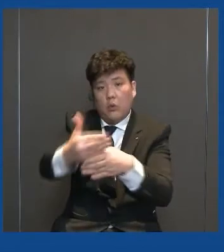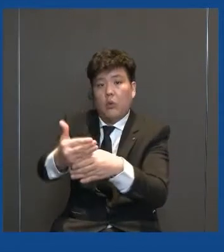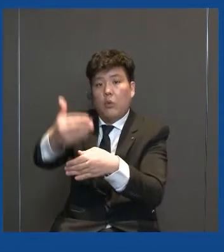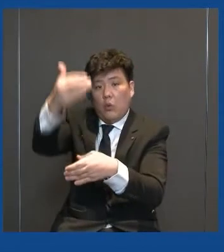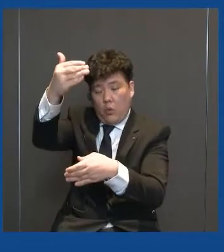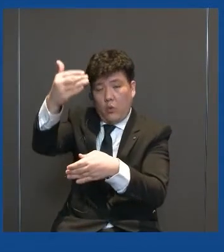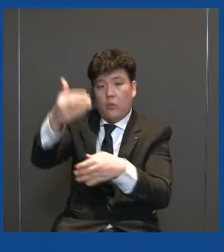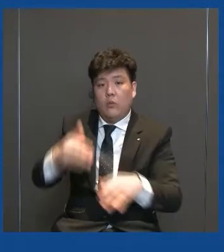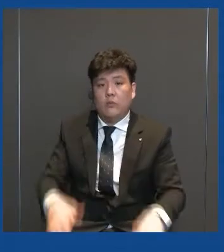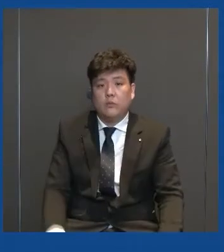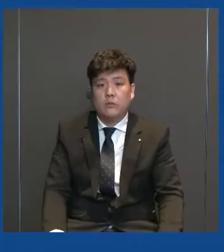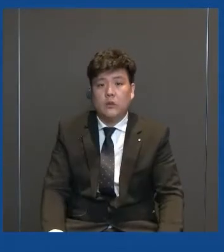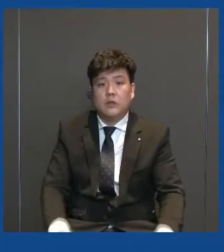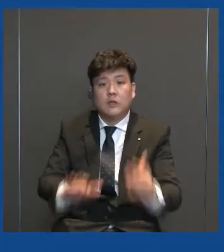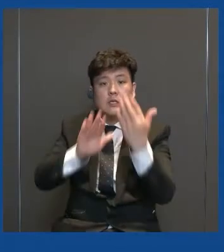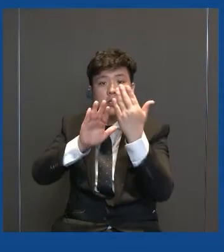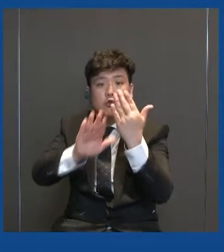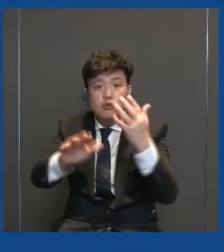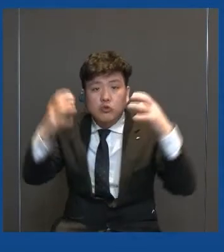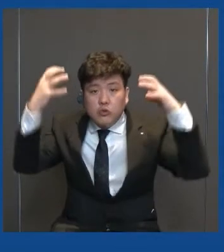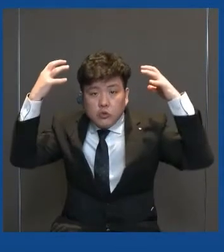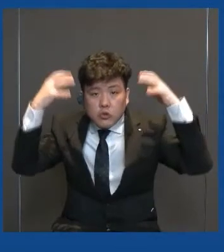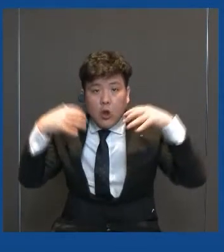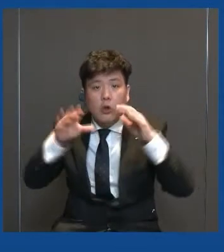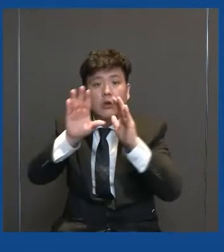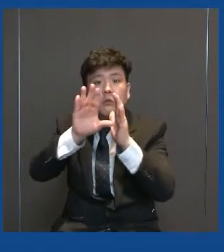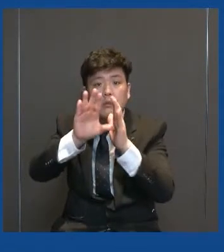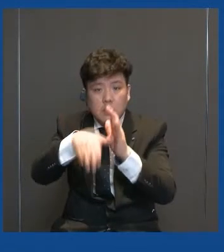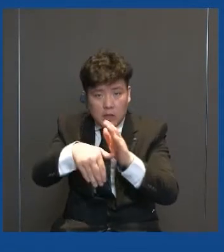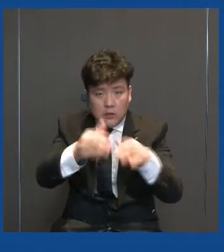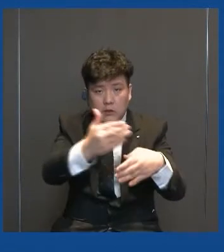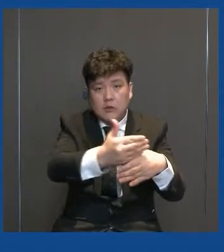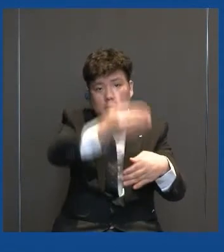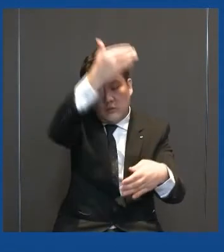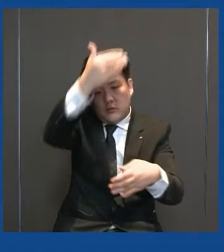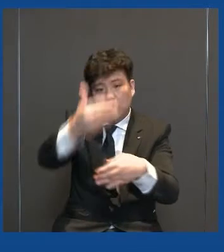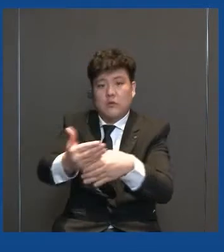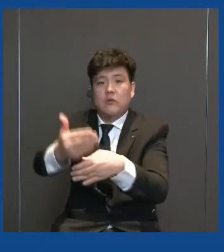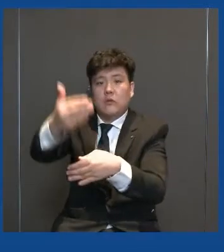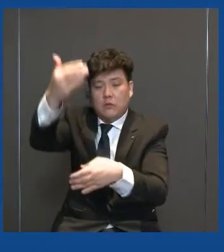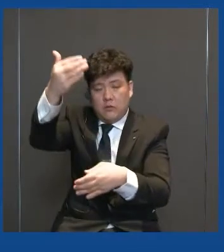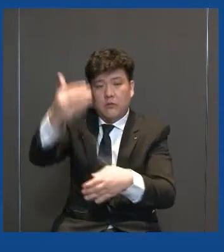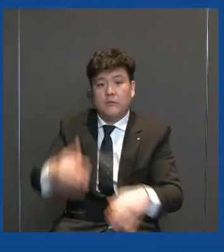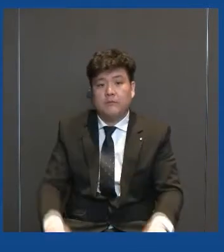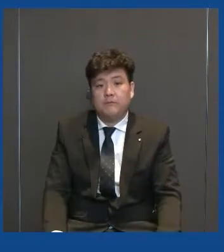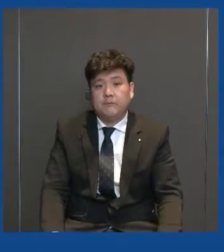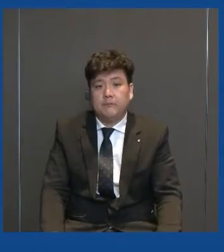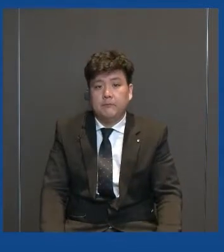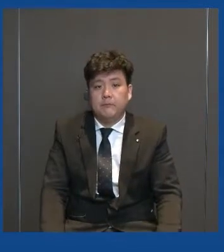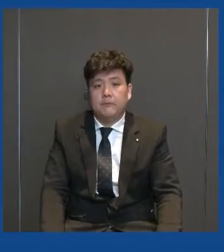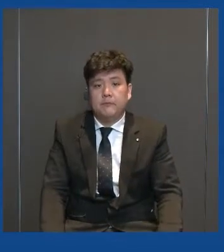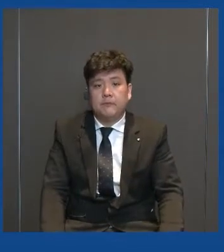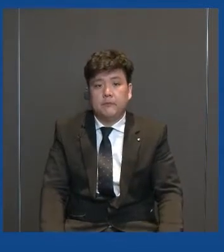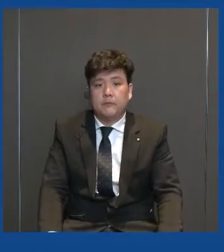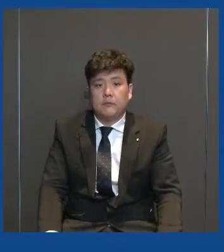the summer. Over the summer, we've increased our testing capacity rapidly,